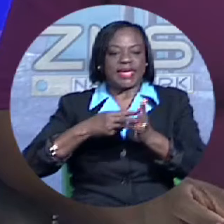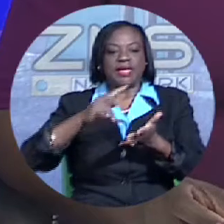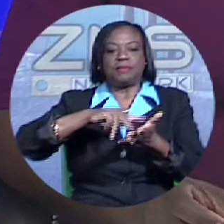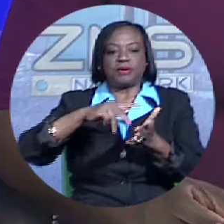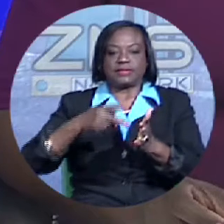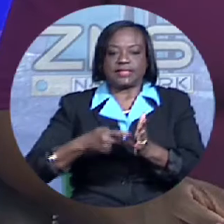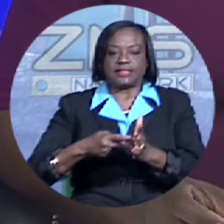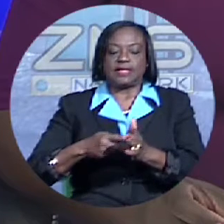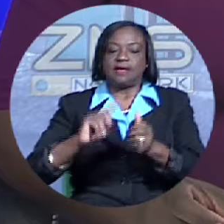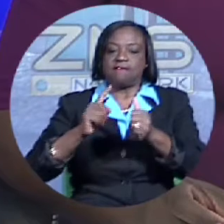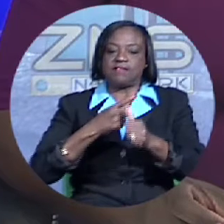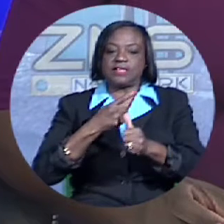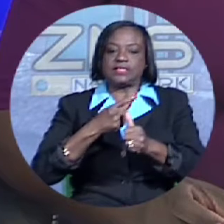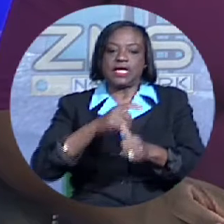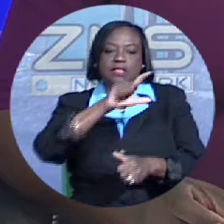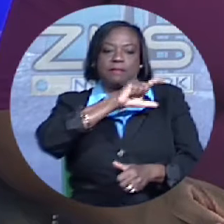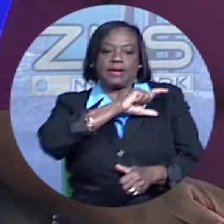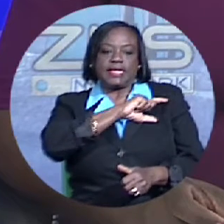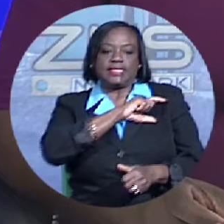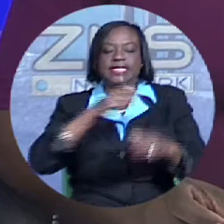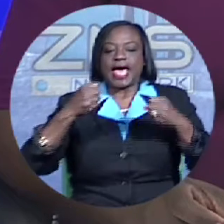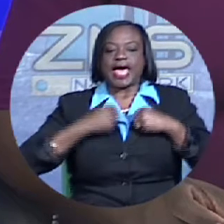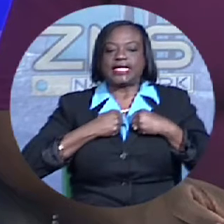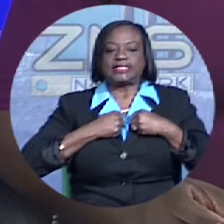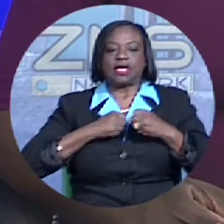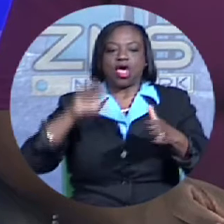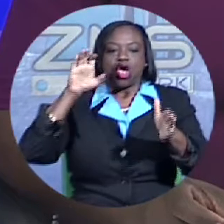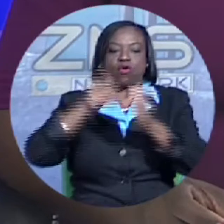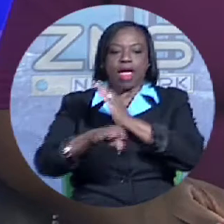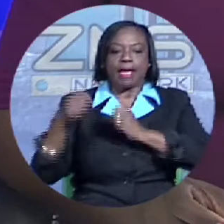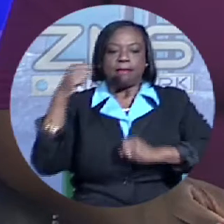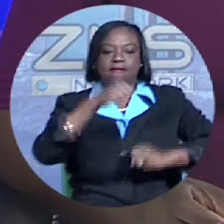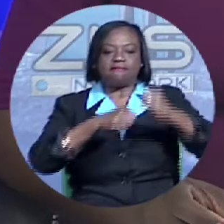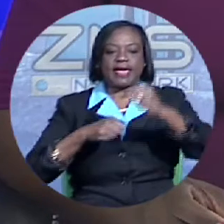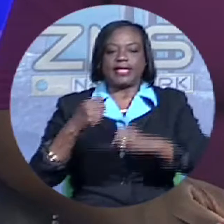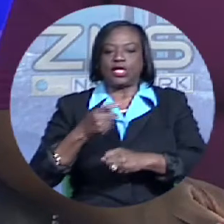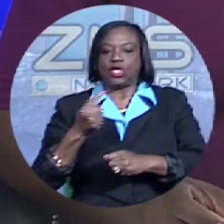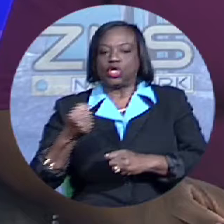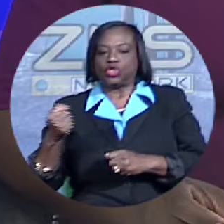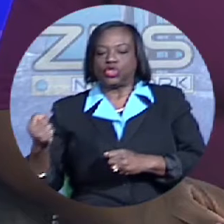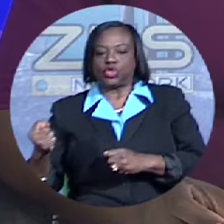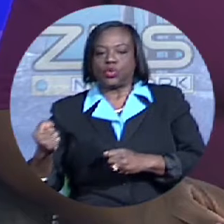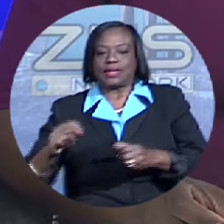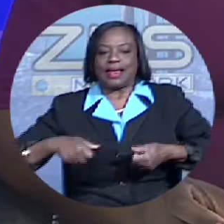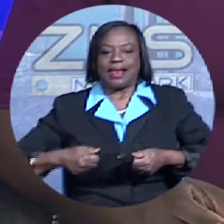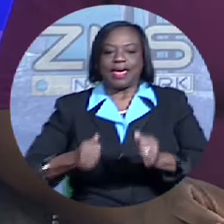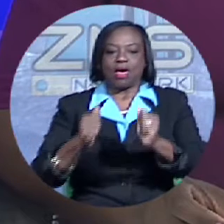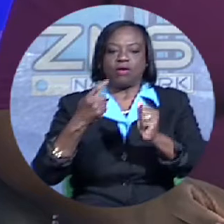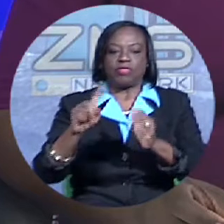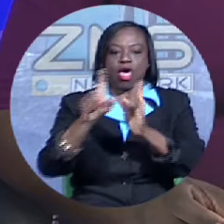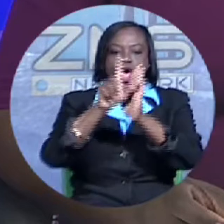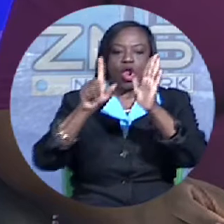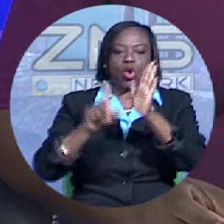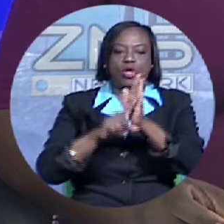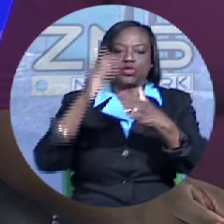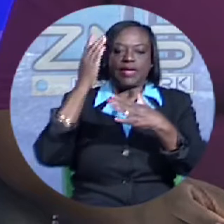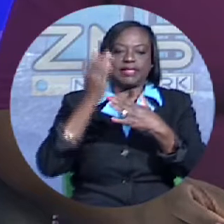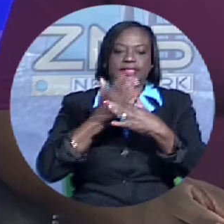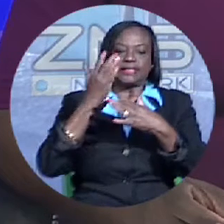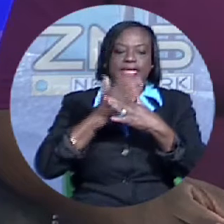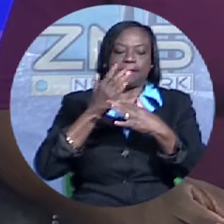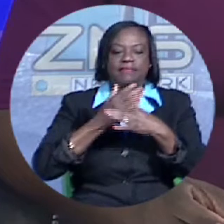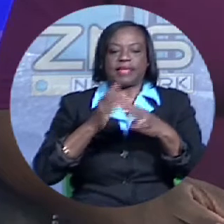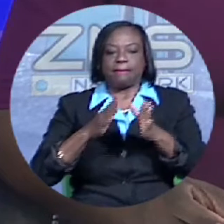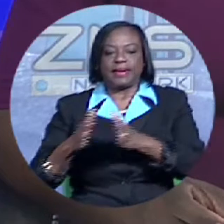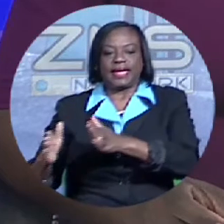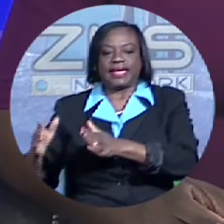have a critical crime-fighting tool in their arsenal by modernizing the law which allows the police to intercept the planning and